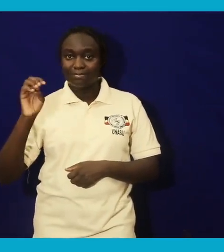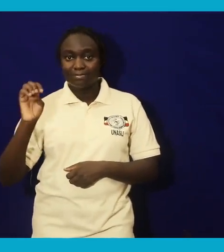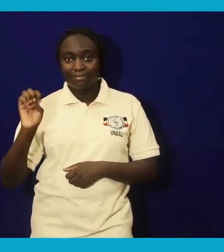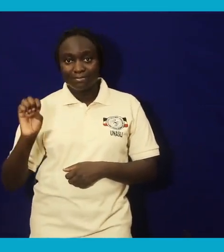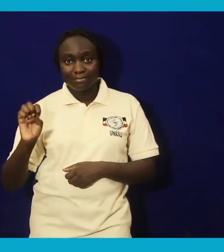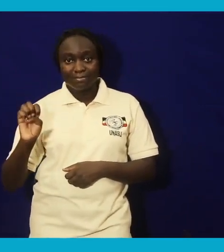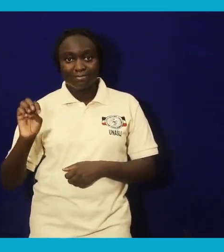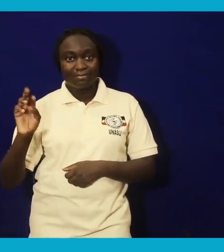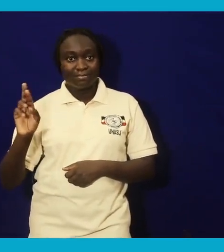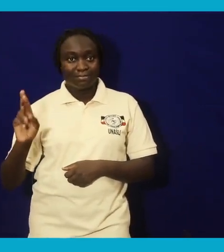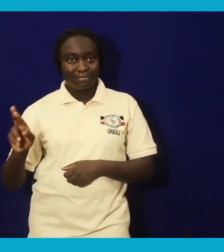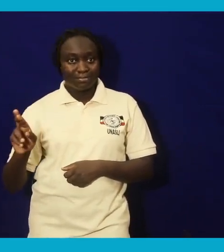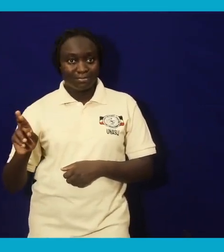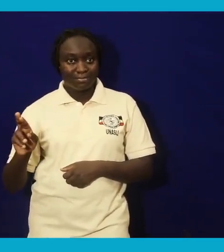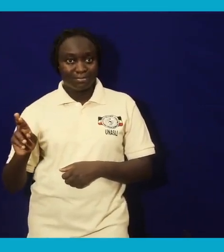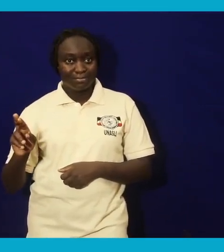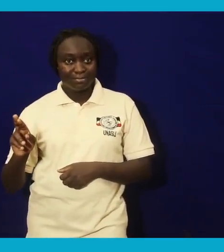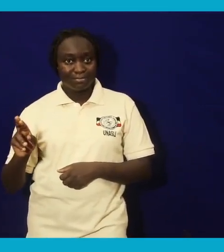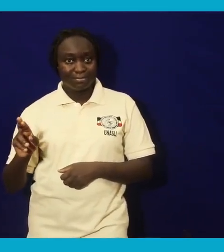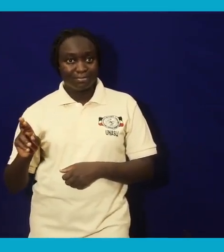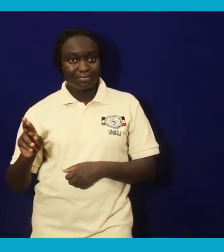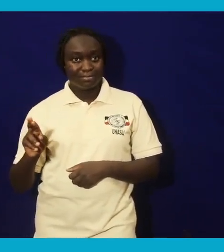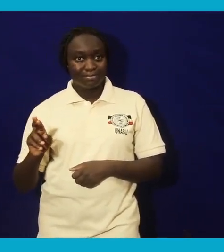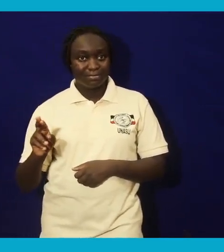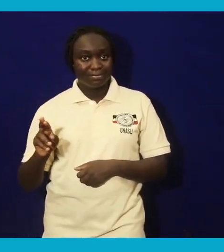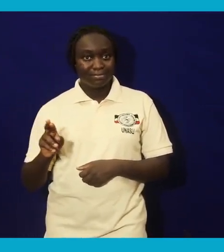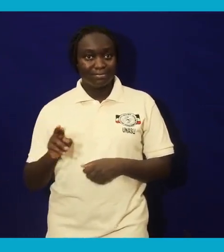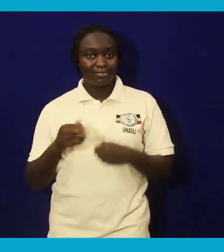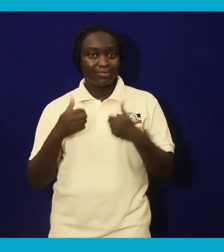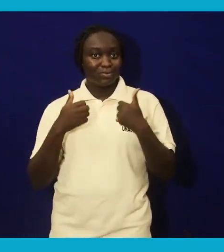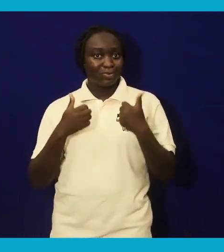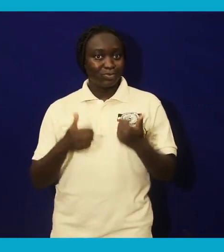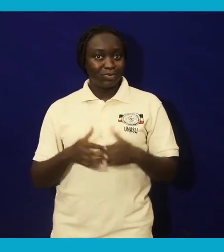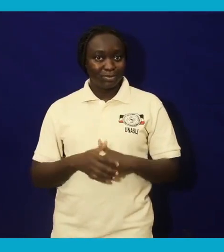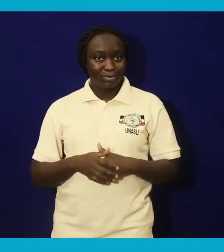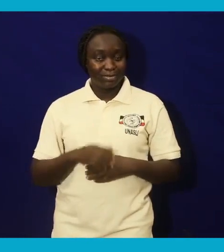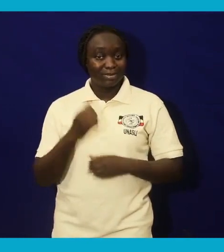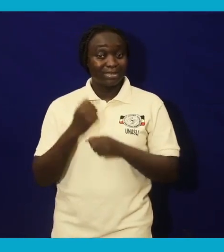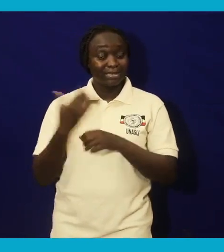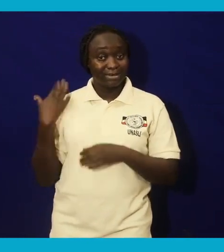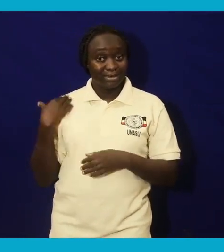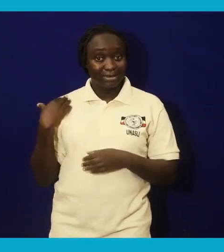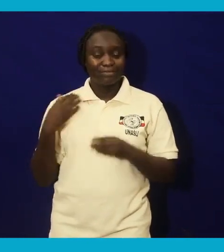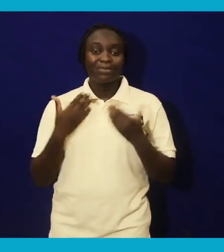Good. Write the word brother.